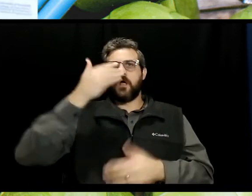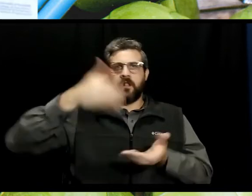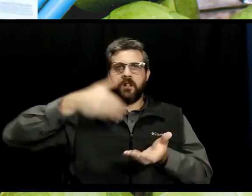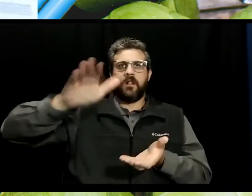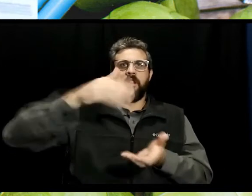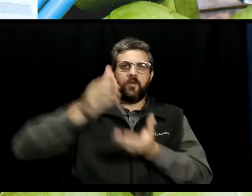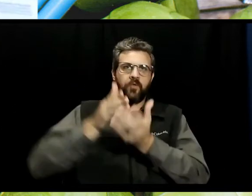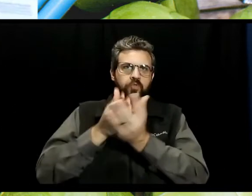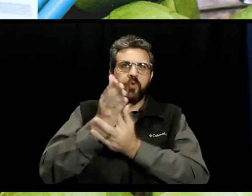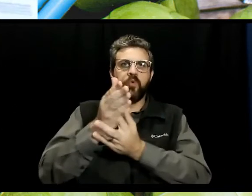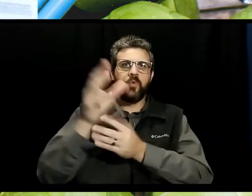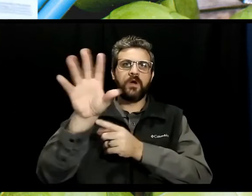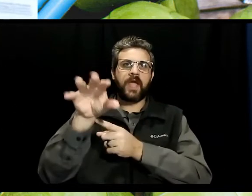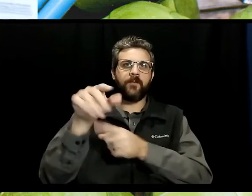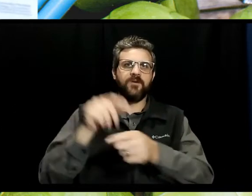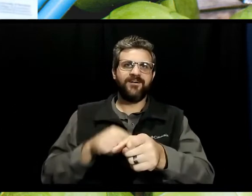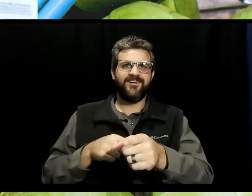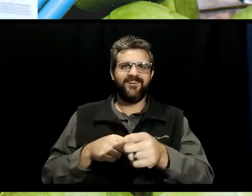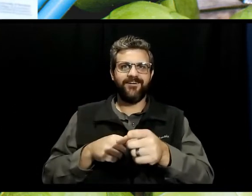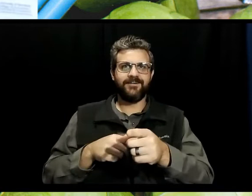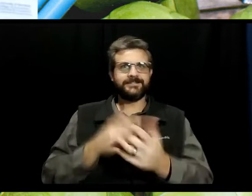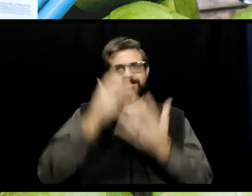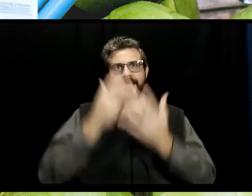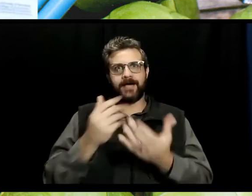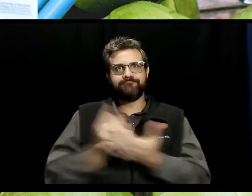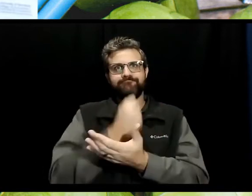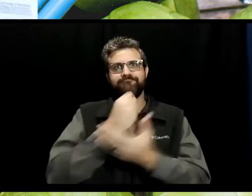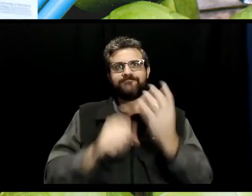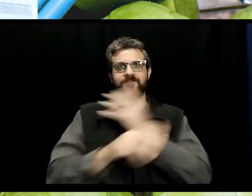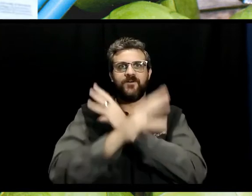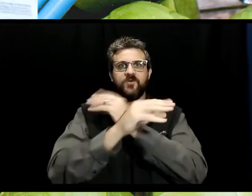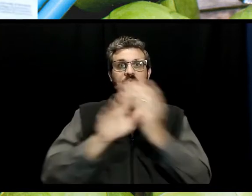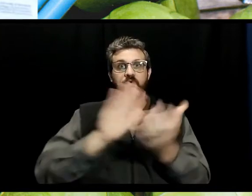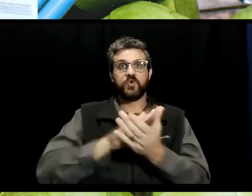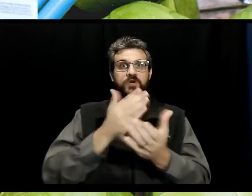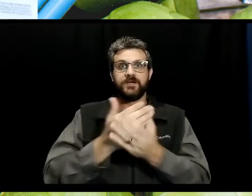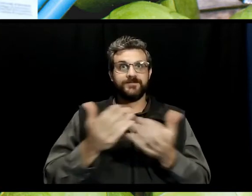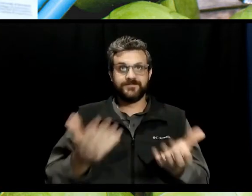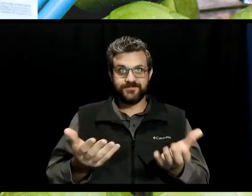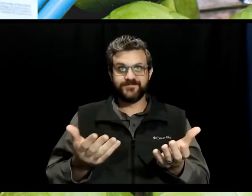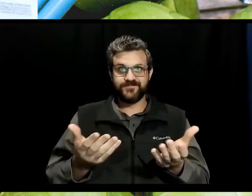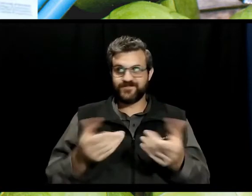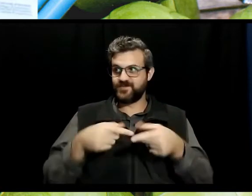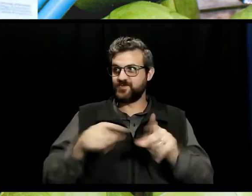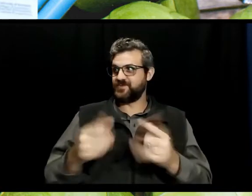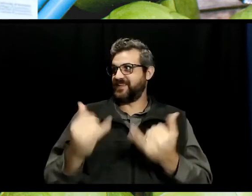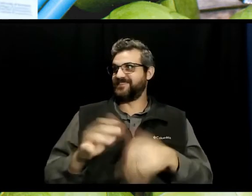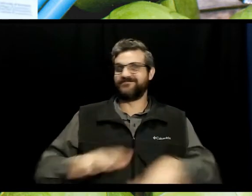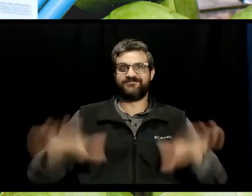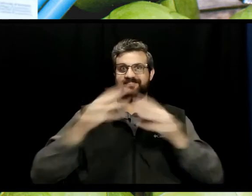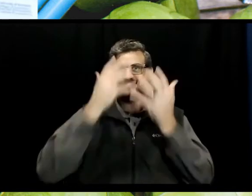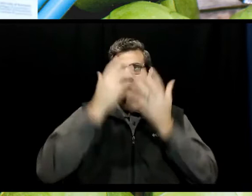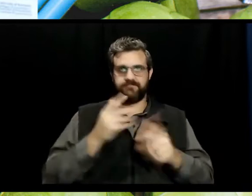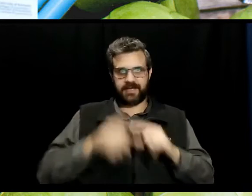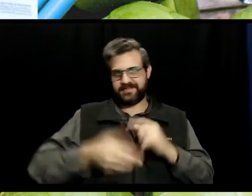through the screen. That is the only sad thing about doing virtual cooking during this time. But I am going